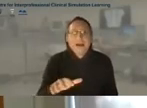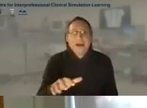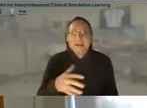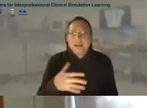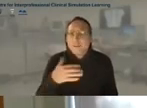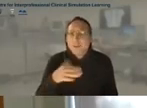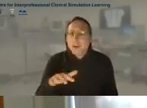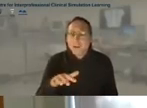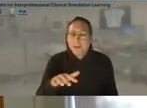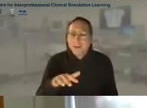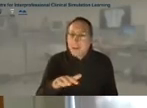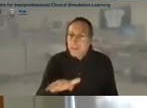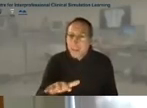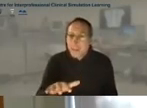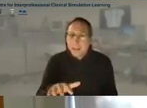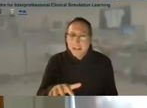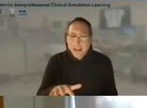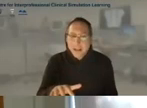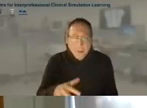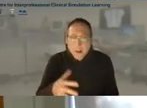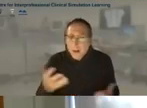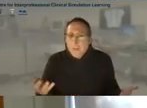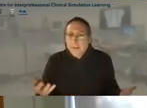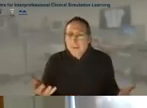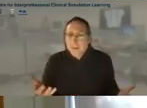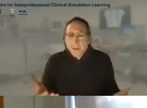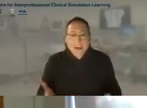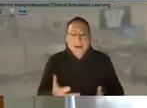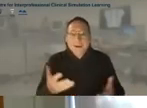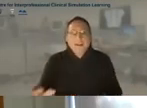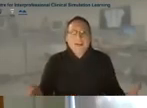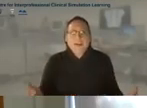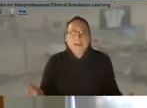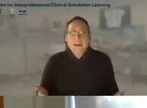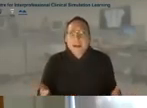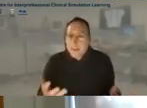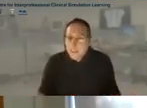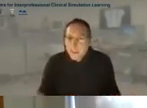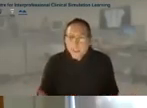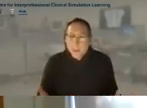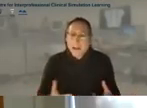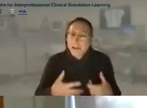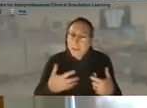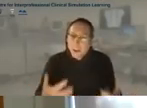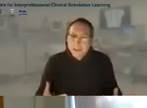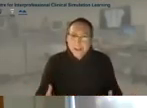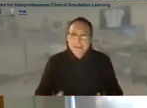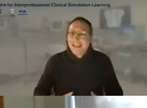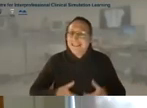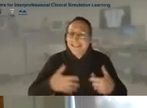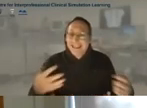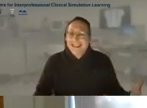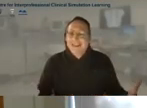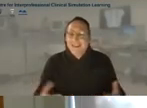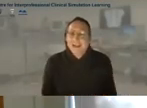us and for the work that you've done to date. It's obviously a difficult year, and you guys are doing difficult work under normal